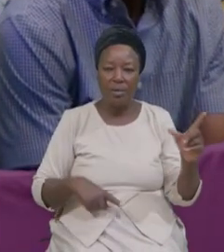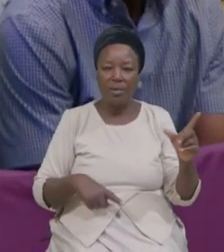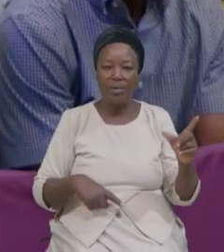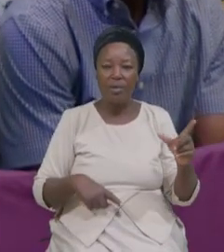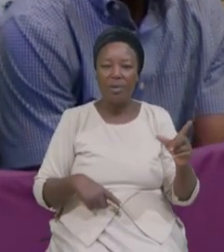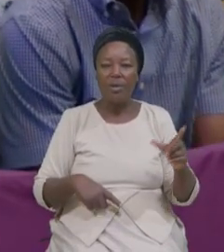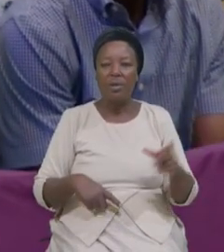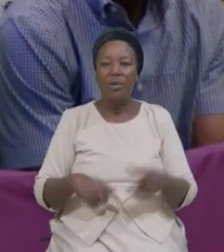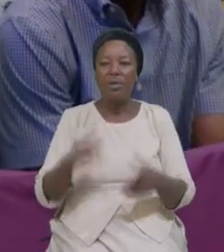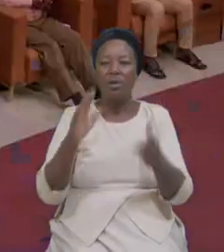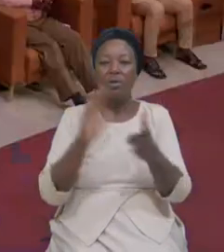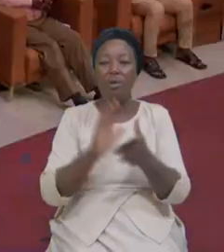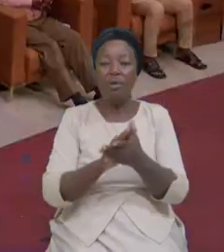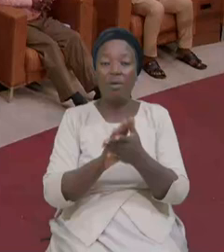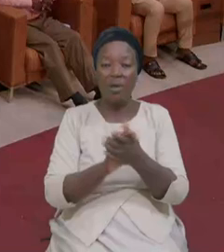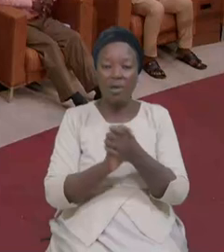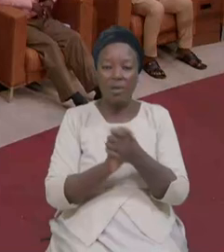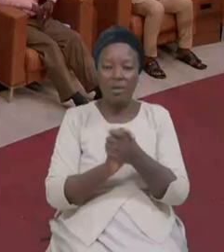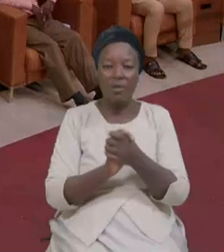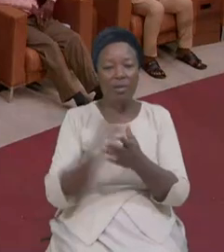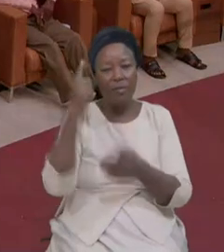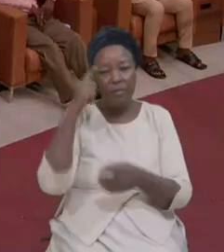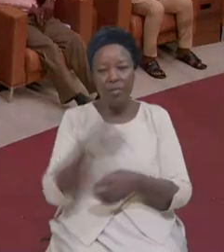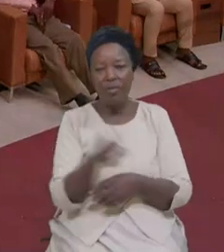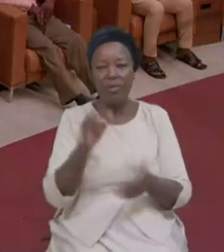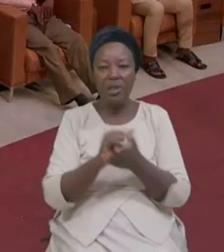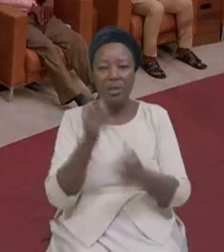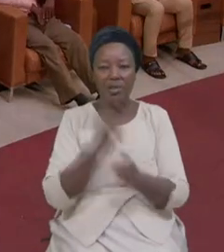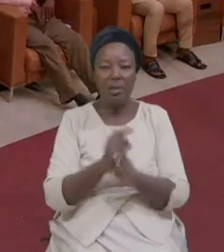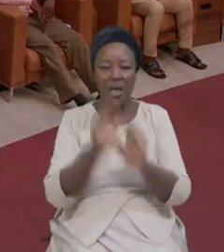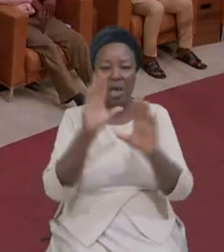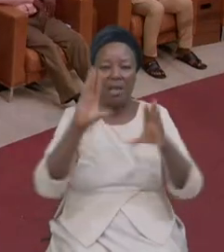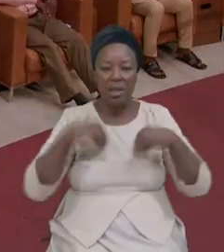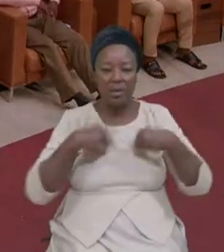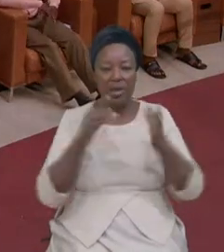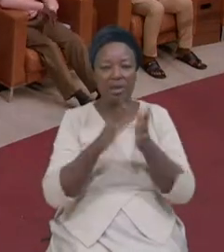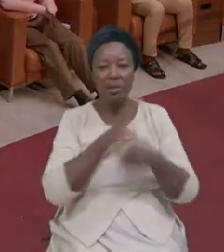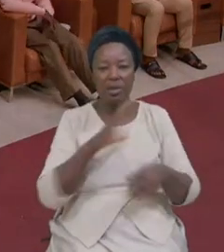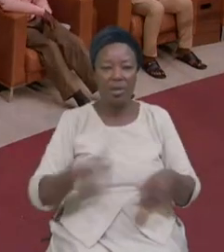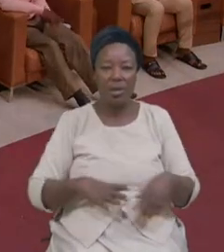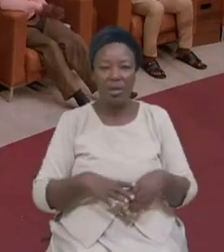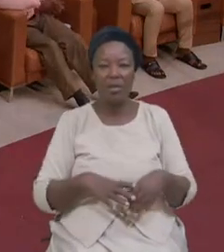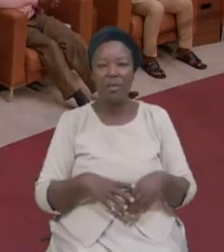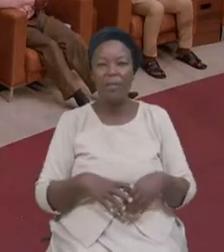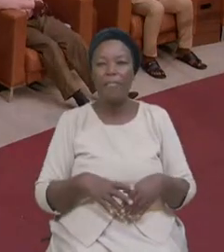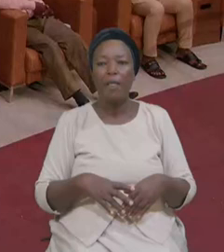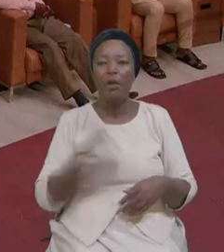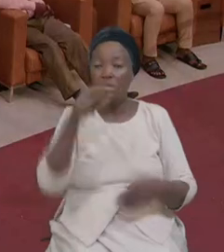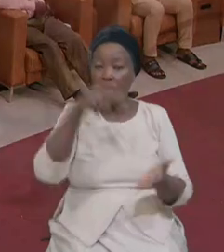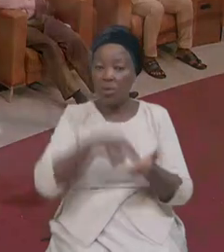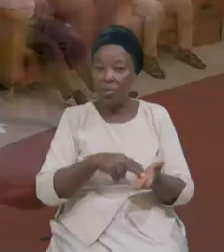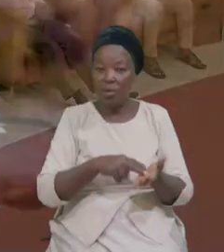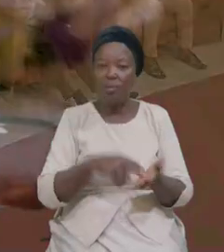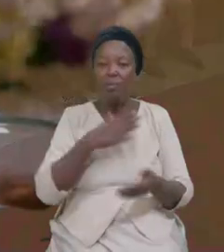Congratulations for those that have just given their lives to Christ. You stood up, keep standing now. And our ushers